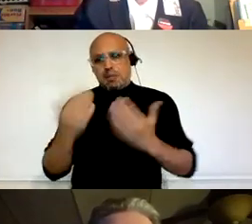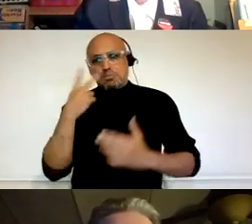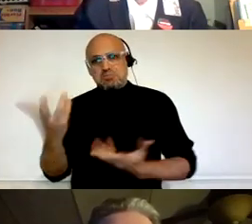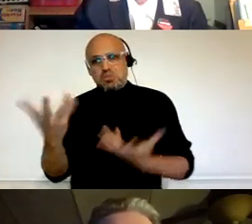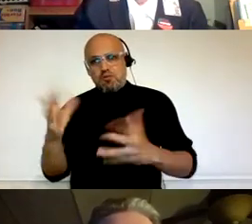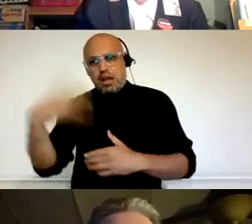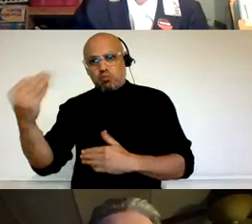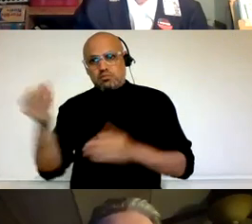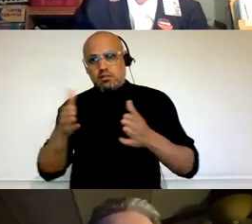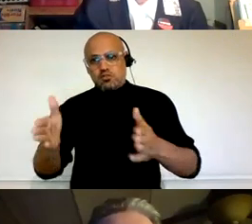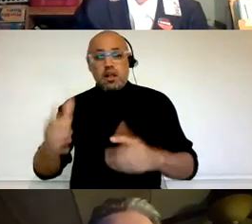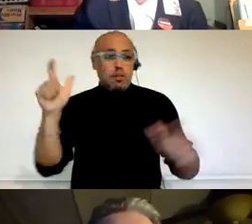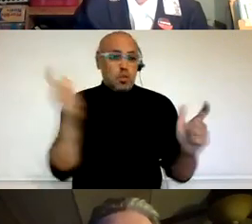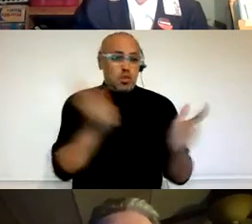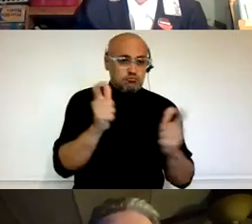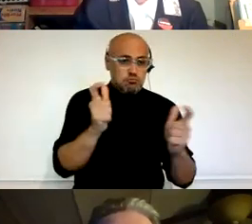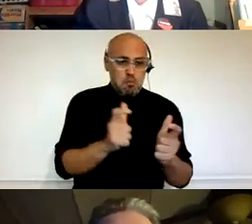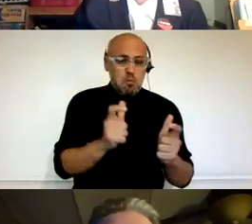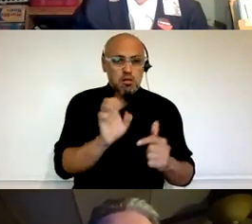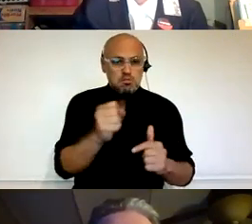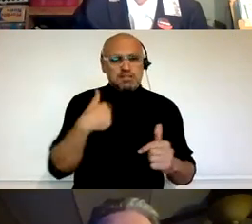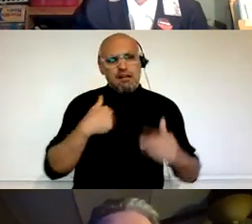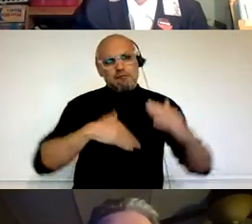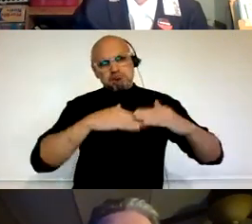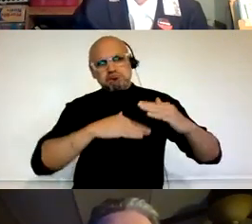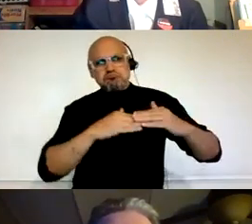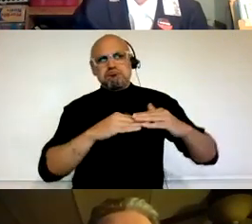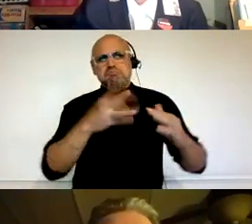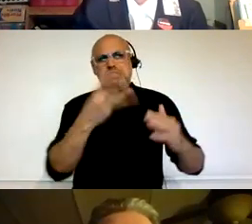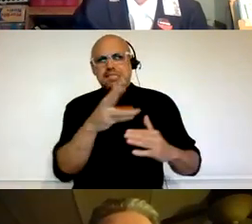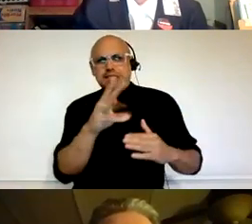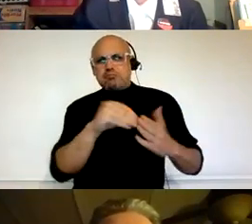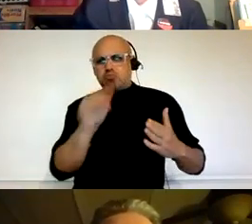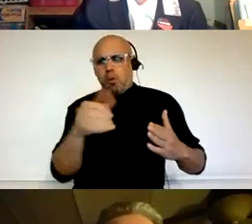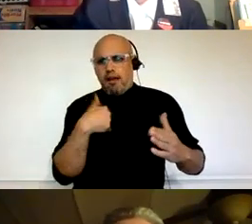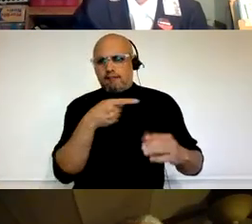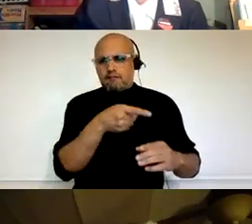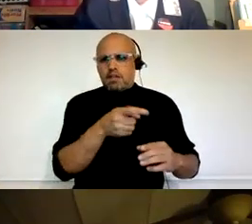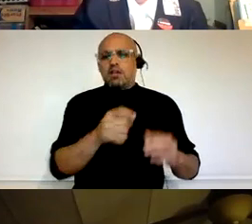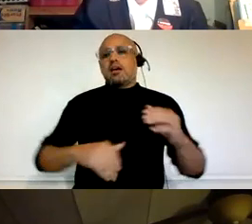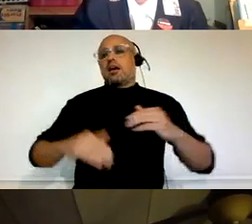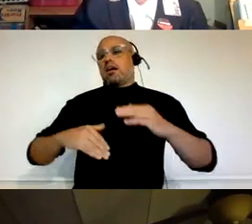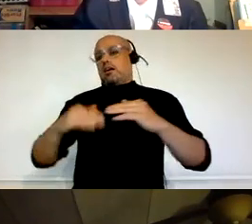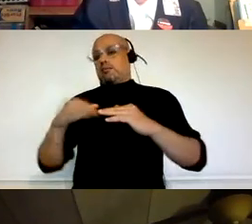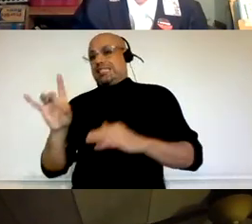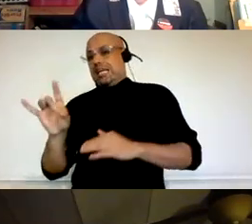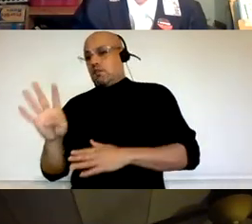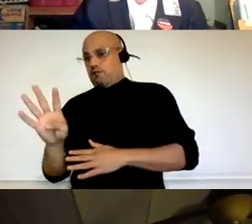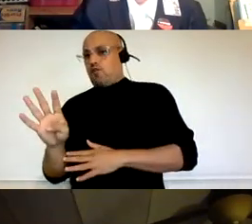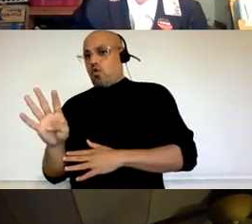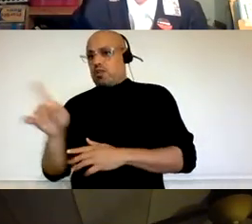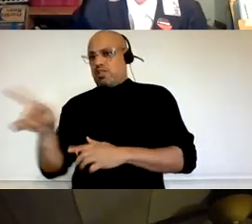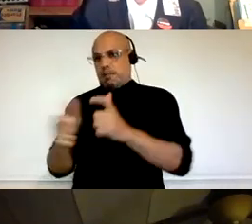streets. The smallest has a capacity of like 16 students, up to 84 students being the